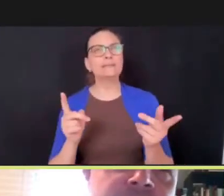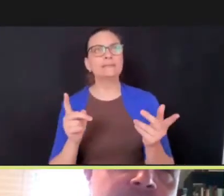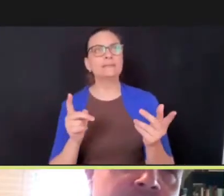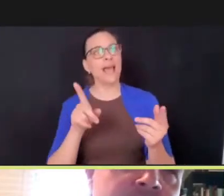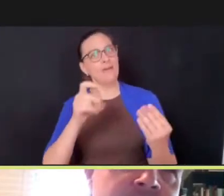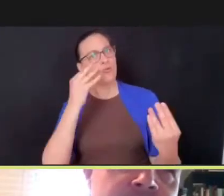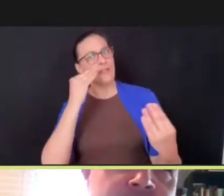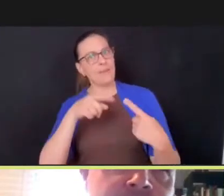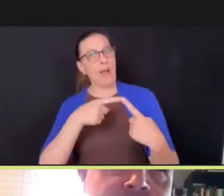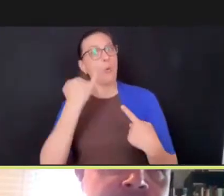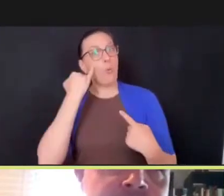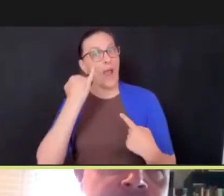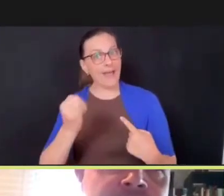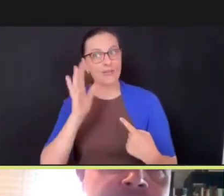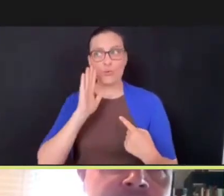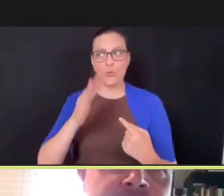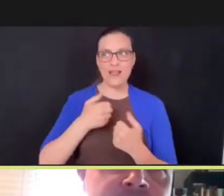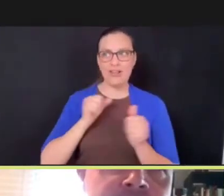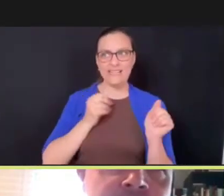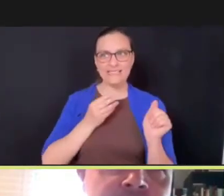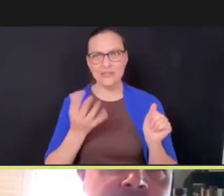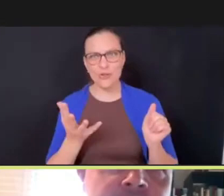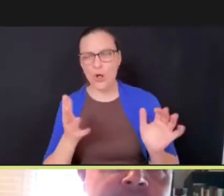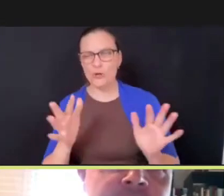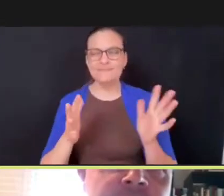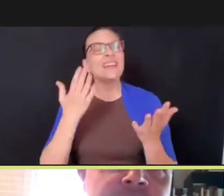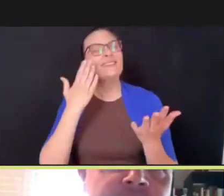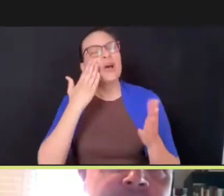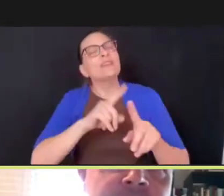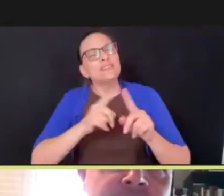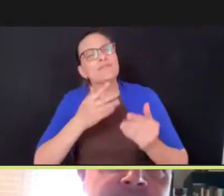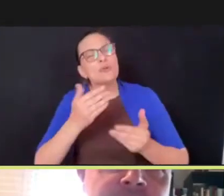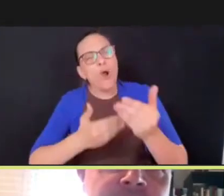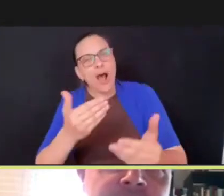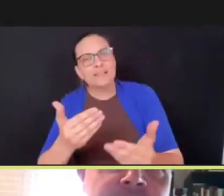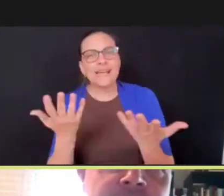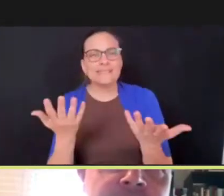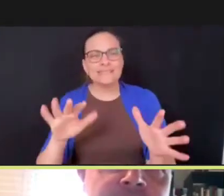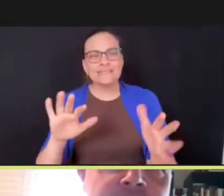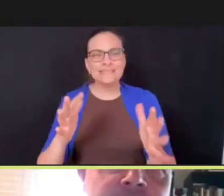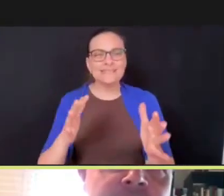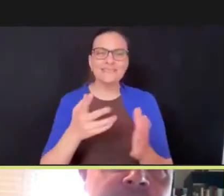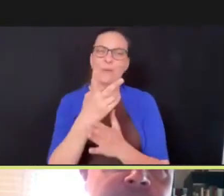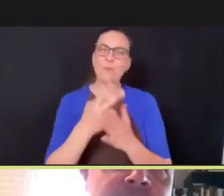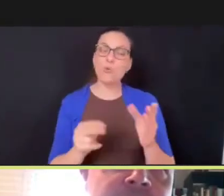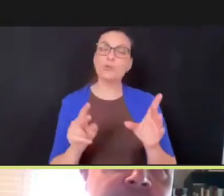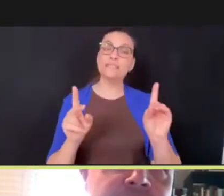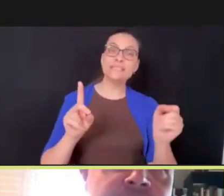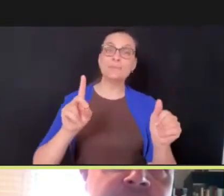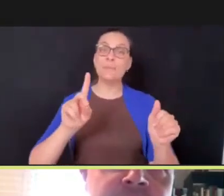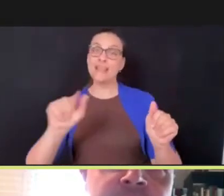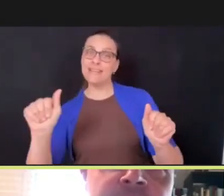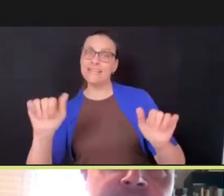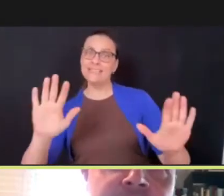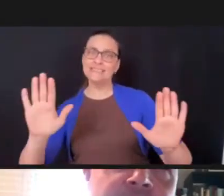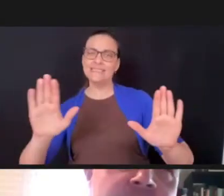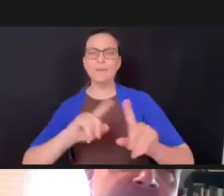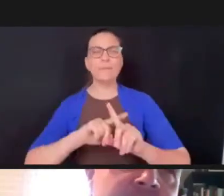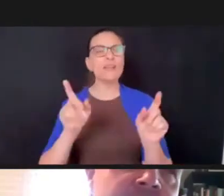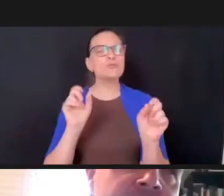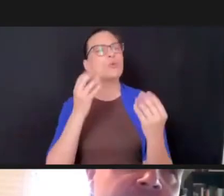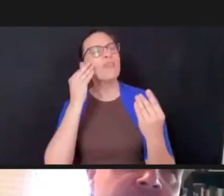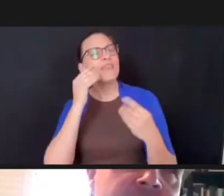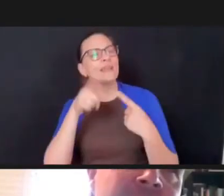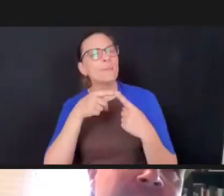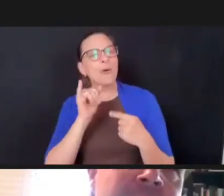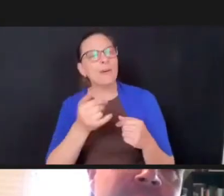they're different processes. They're, similar kind of, they're both disabilities, but it's, I think you can think about them a little bit differently and how that